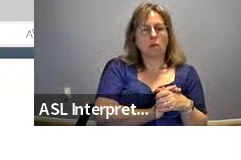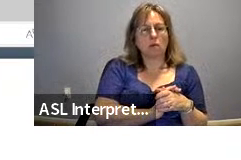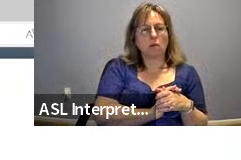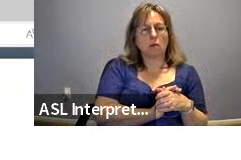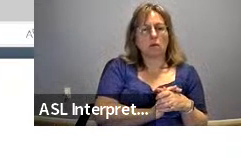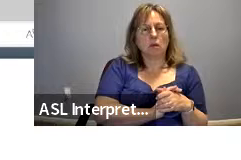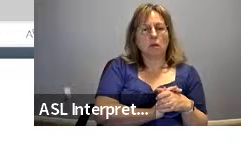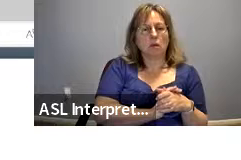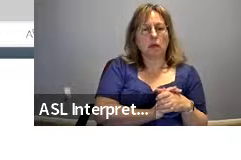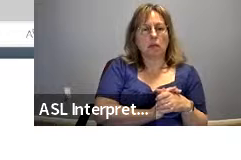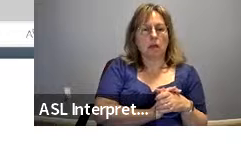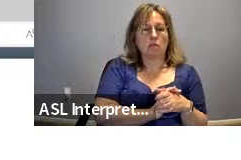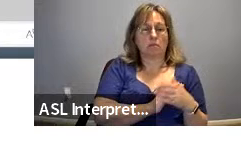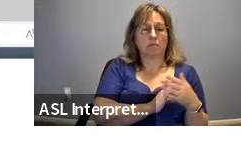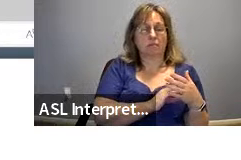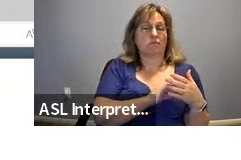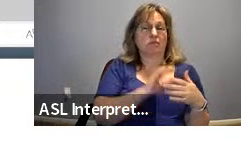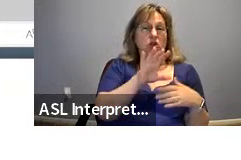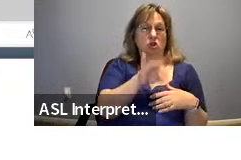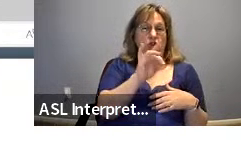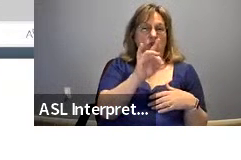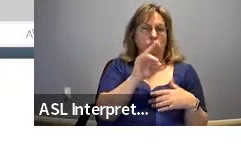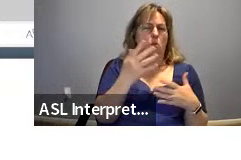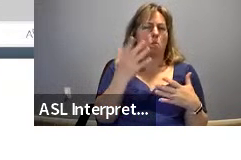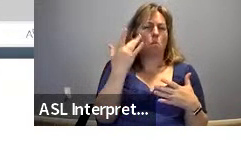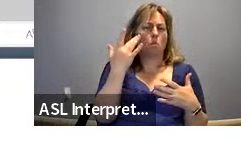And choose a reason.